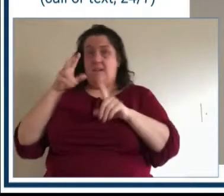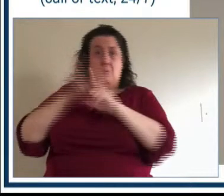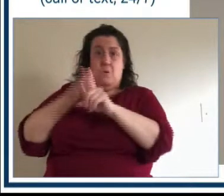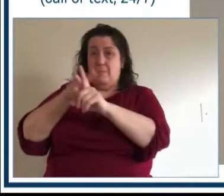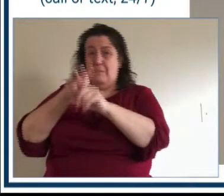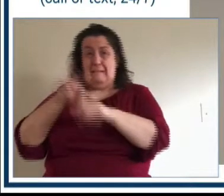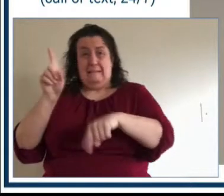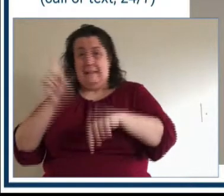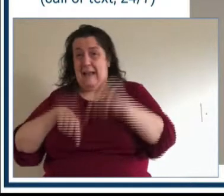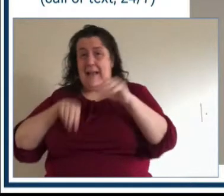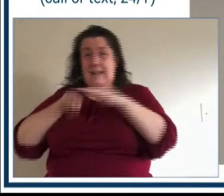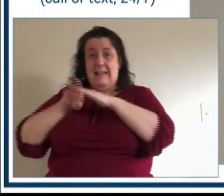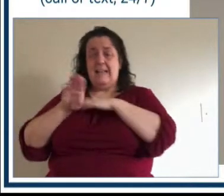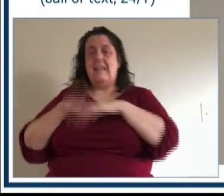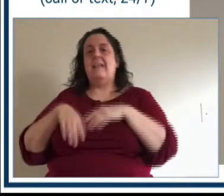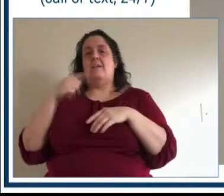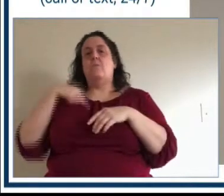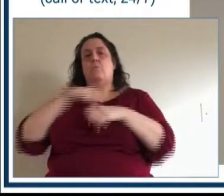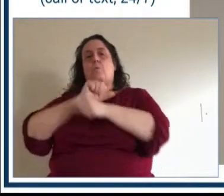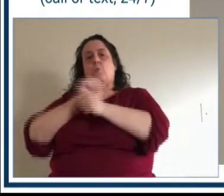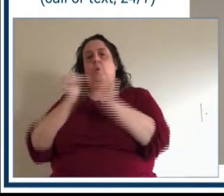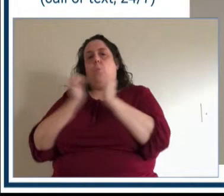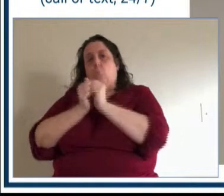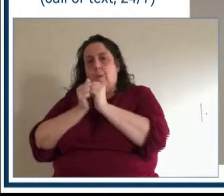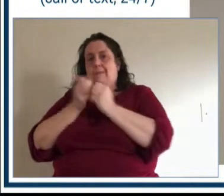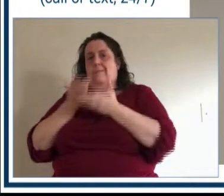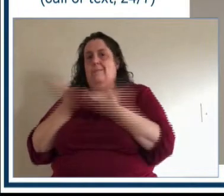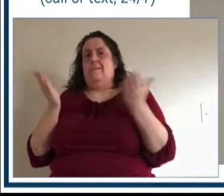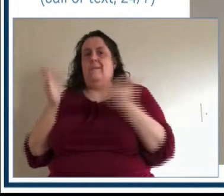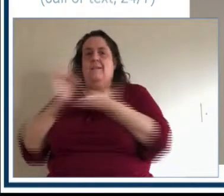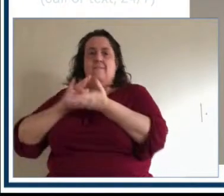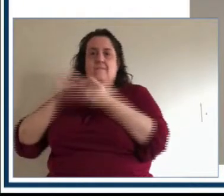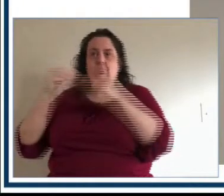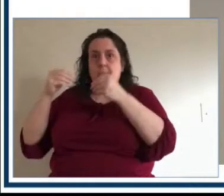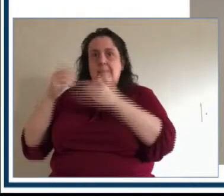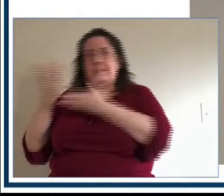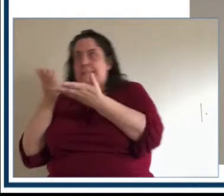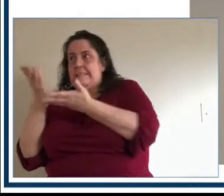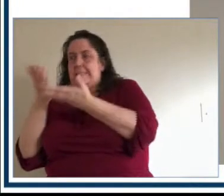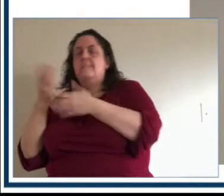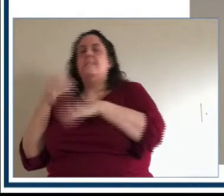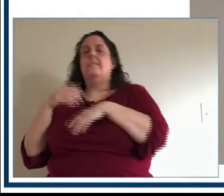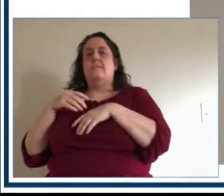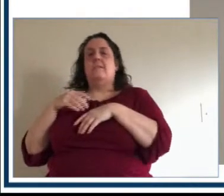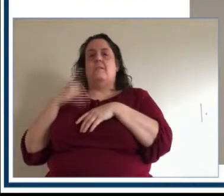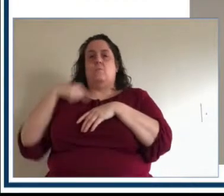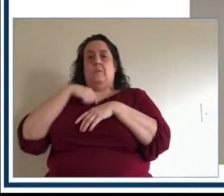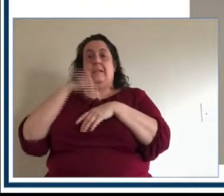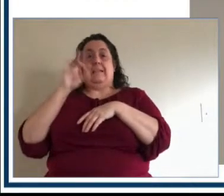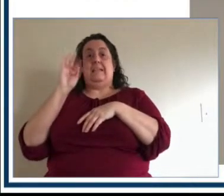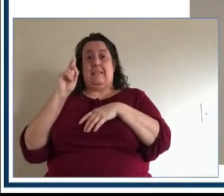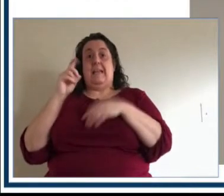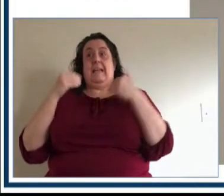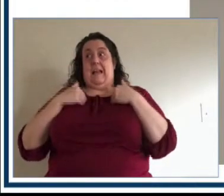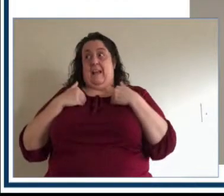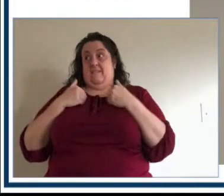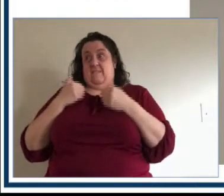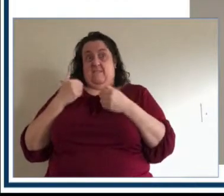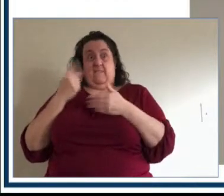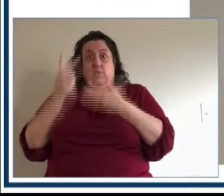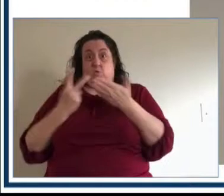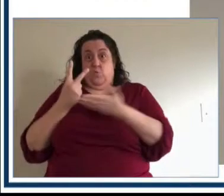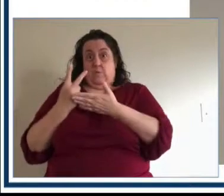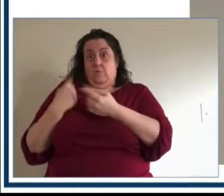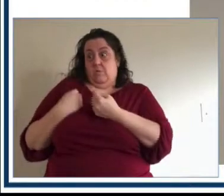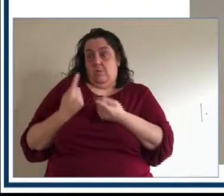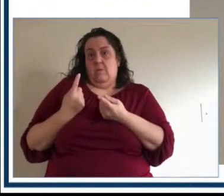as possible. And just before I came down today, I got a text message that within the space of a couple of hours, a significant number